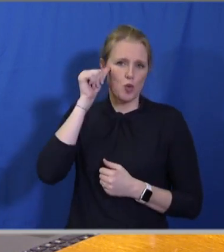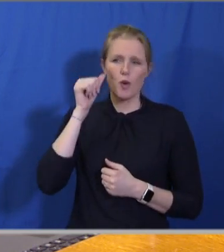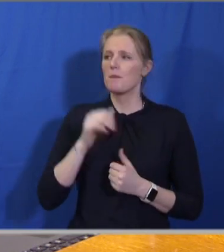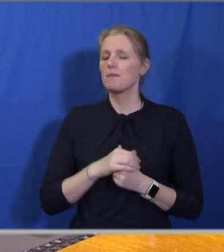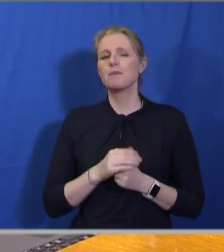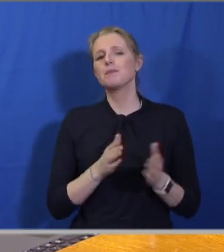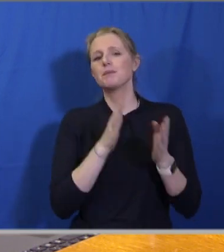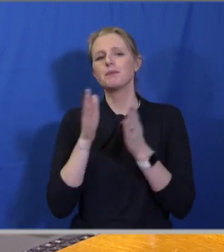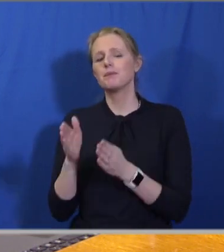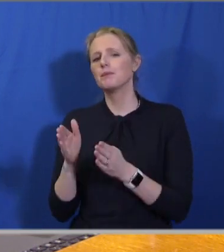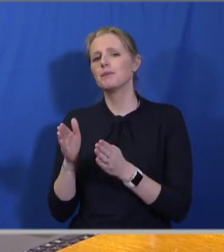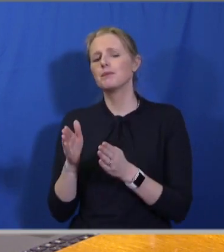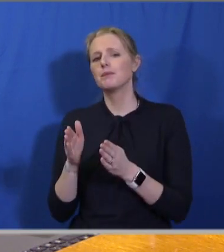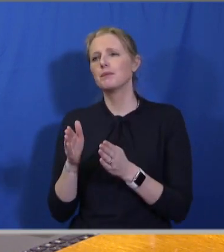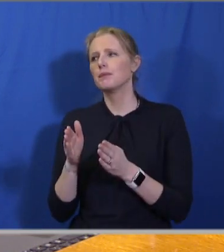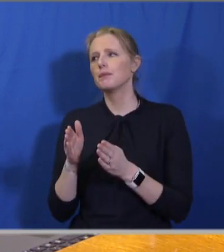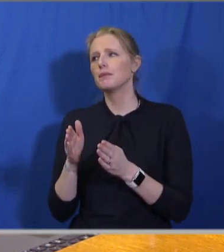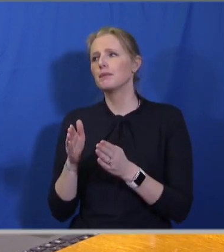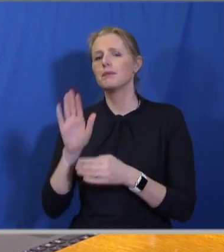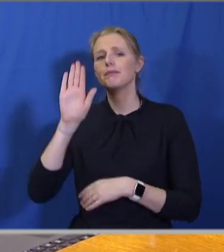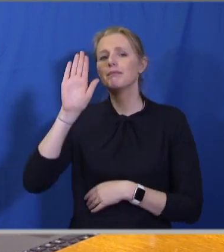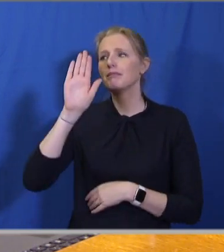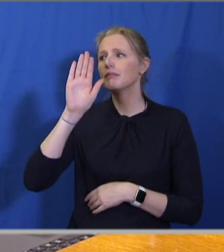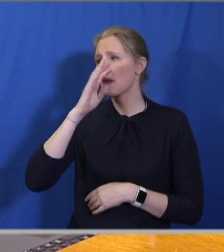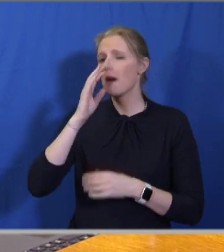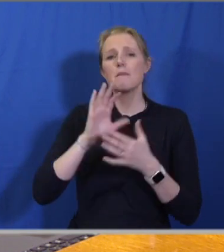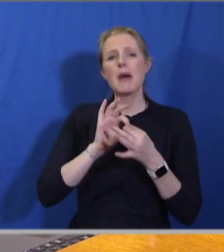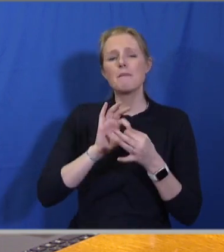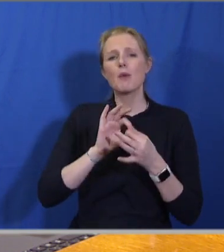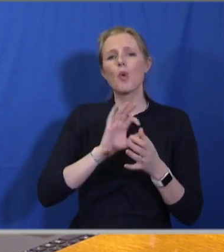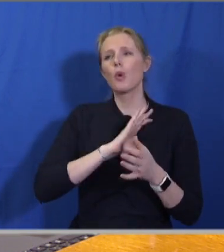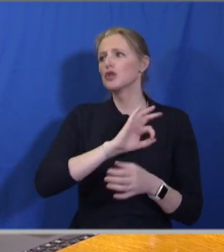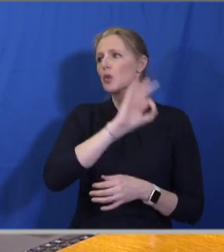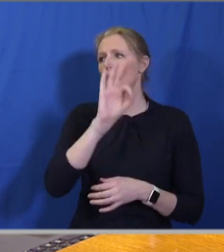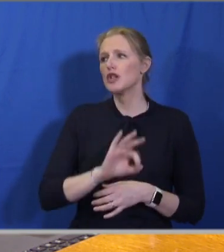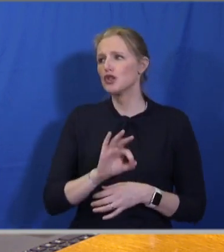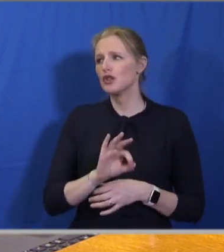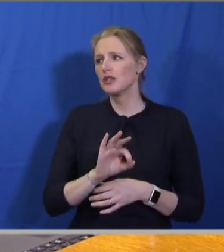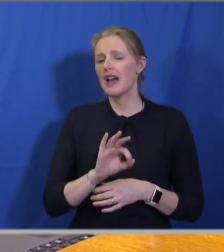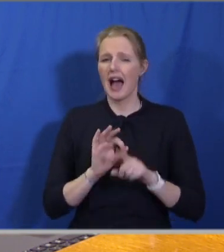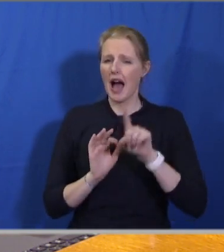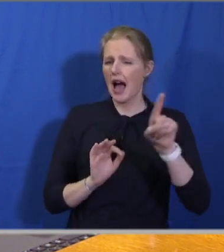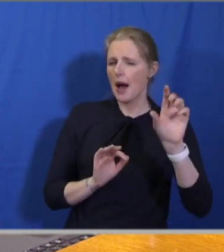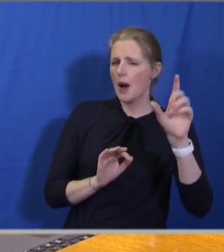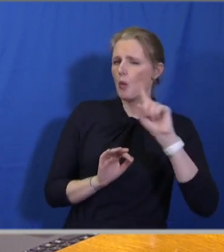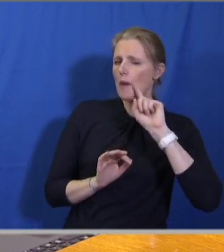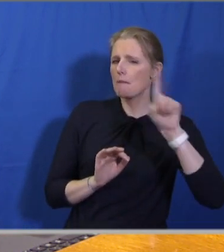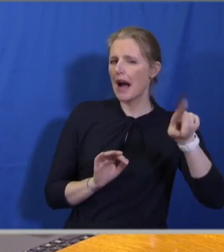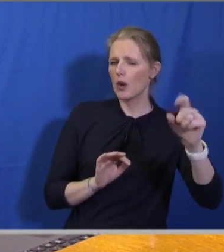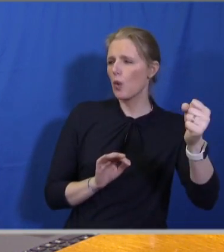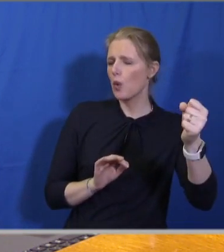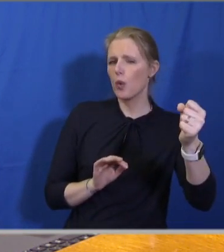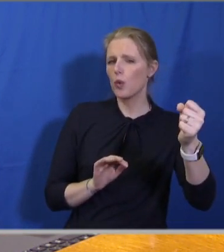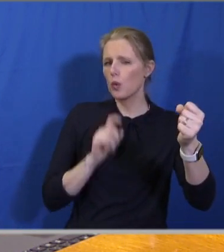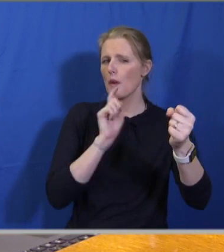then to our. I think just one of the members were looking to ask a question. Well, I'm going to be coming back to the members. So I'll go to you early and I'll